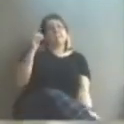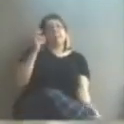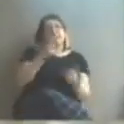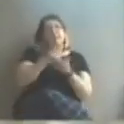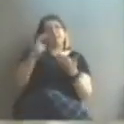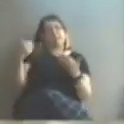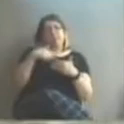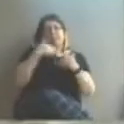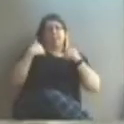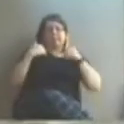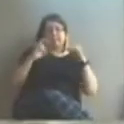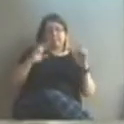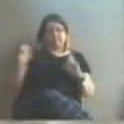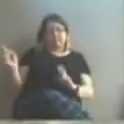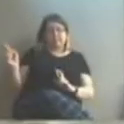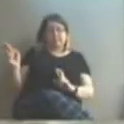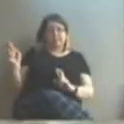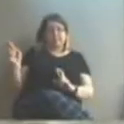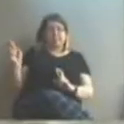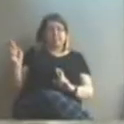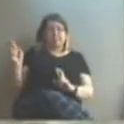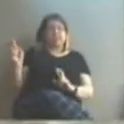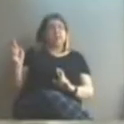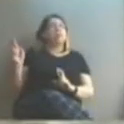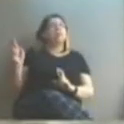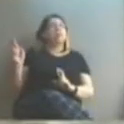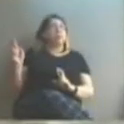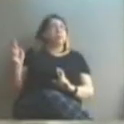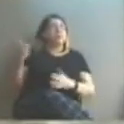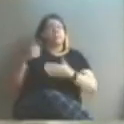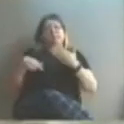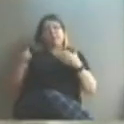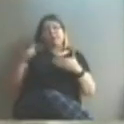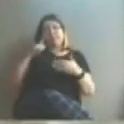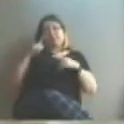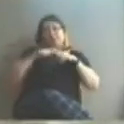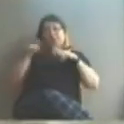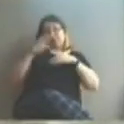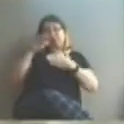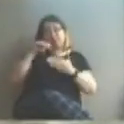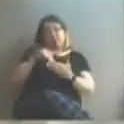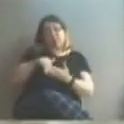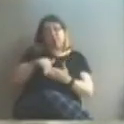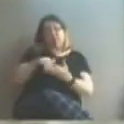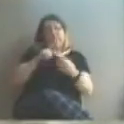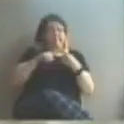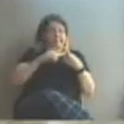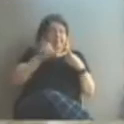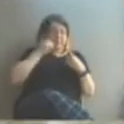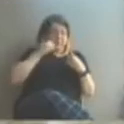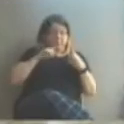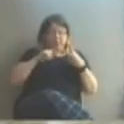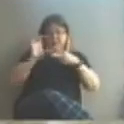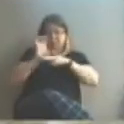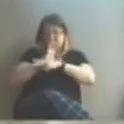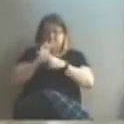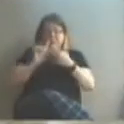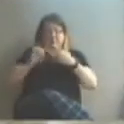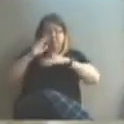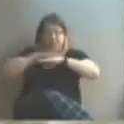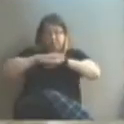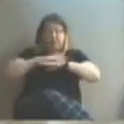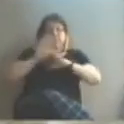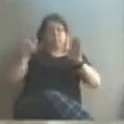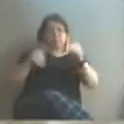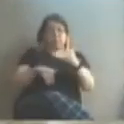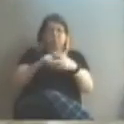resources we had at our disposal, we said, what do we need for the call center? We need phones, we need computers, we need desks, and we need a